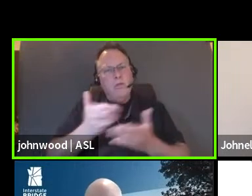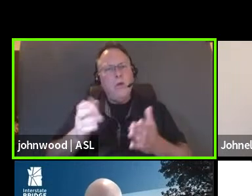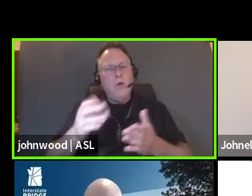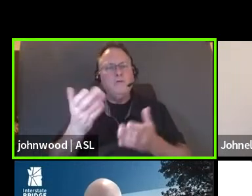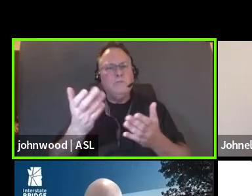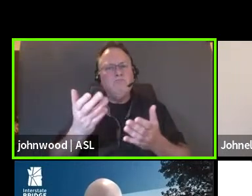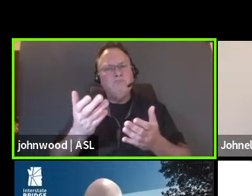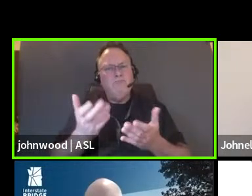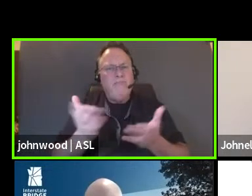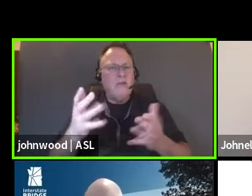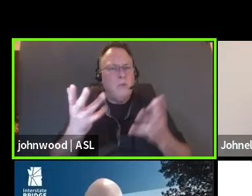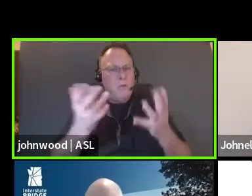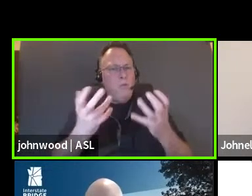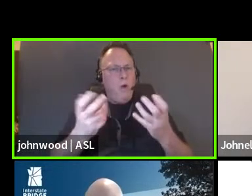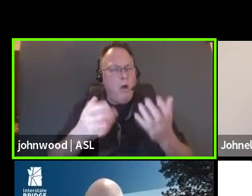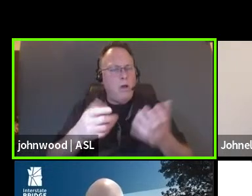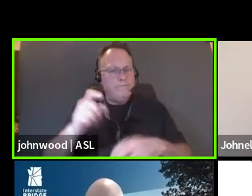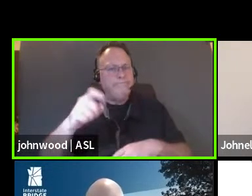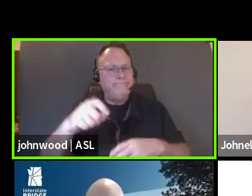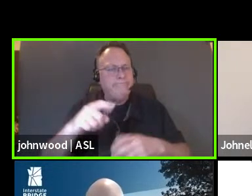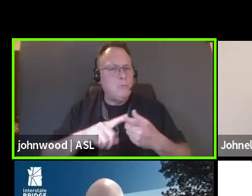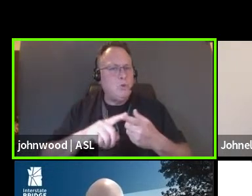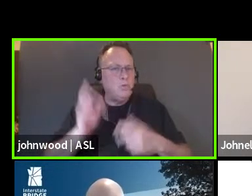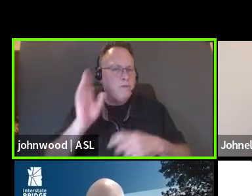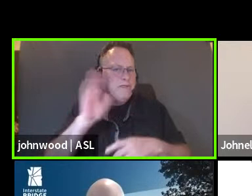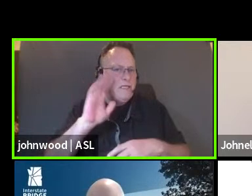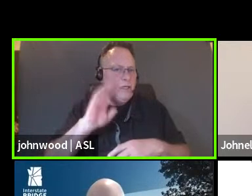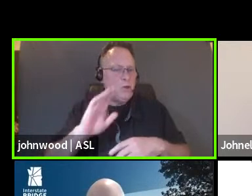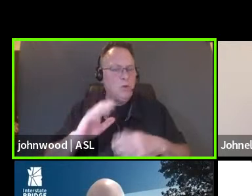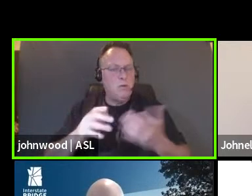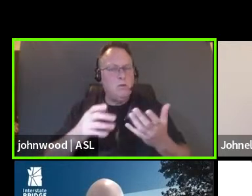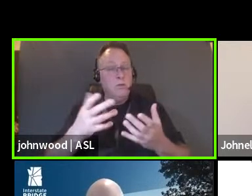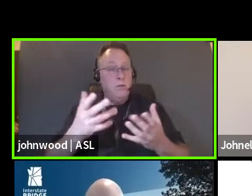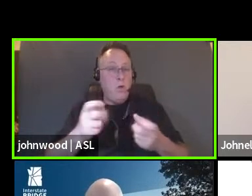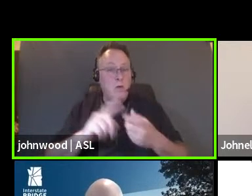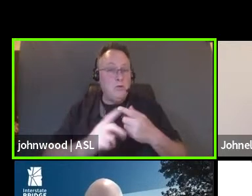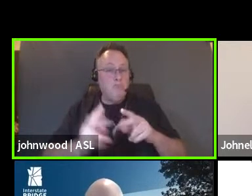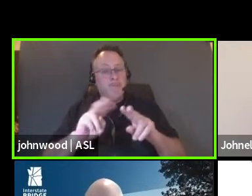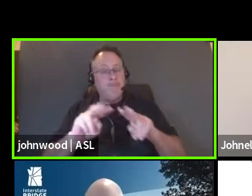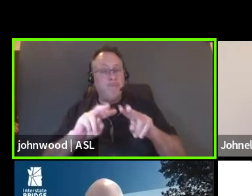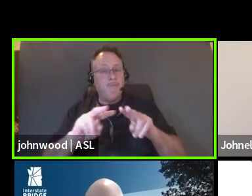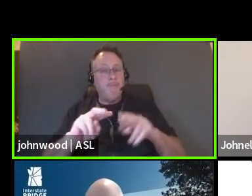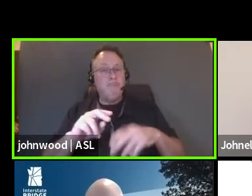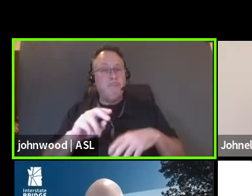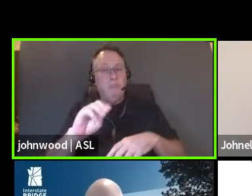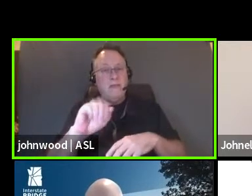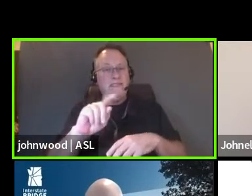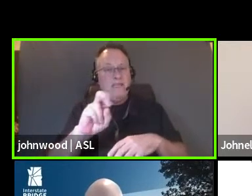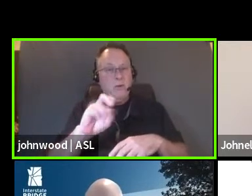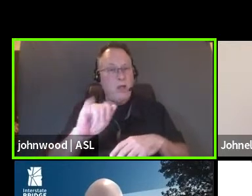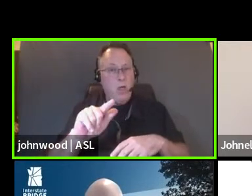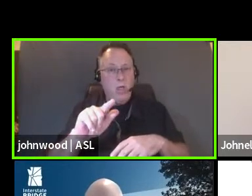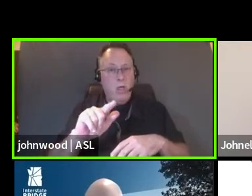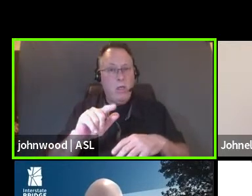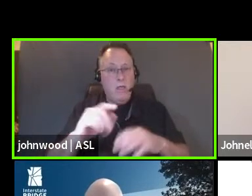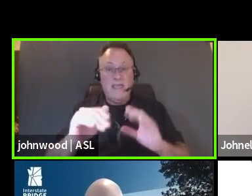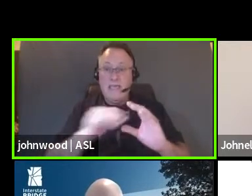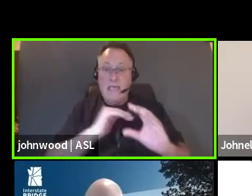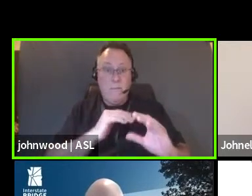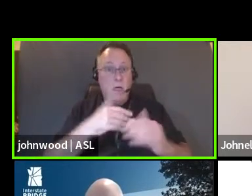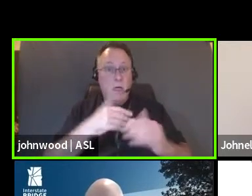to hear. And of course, if you want to spend some time with the material and send us an email next week, that's great as well.